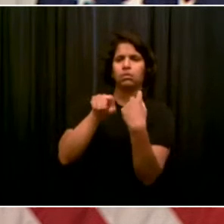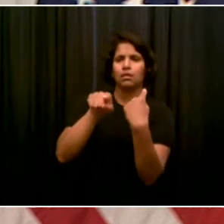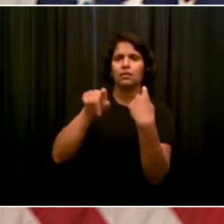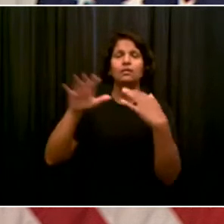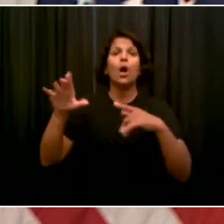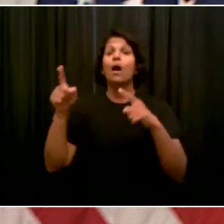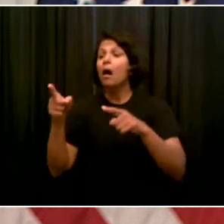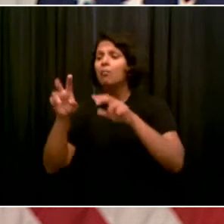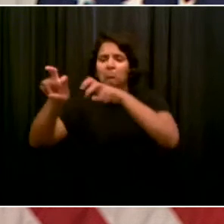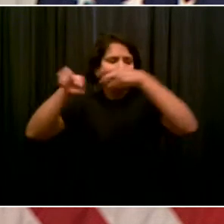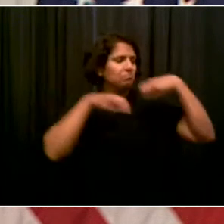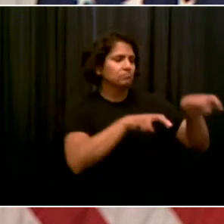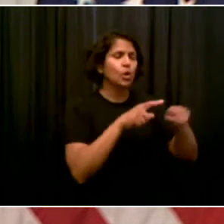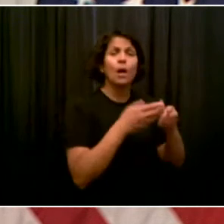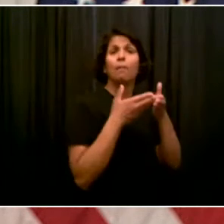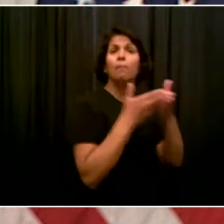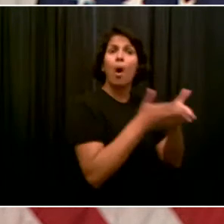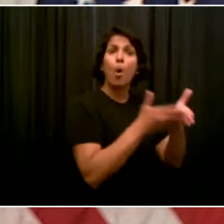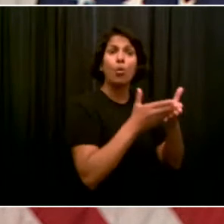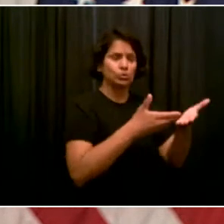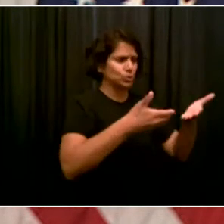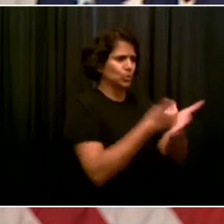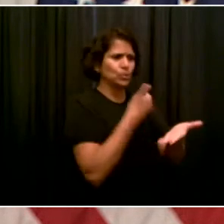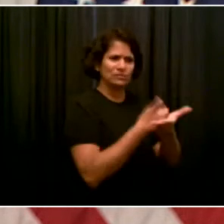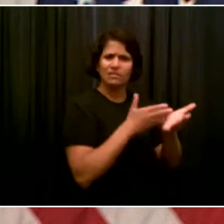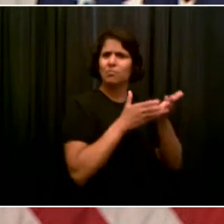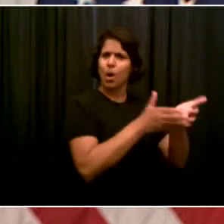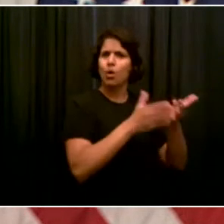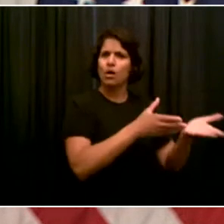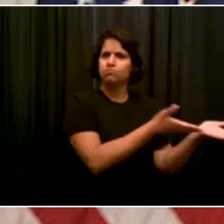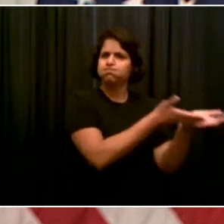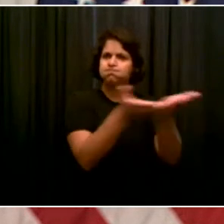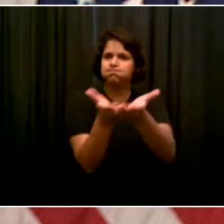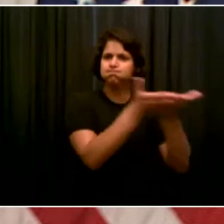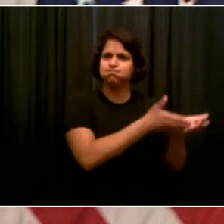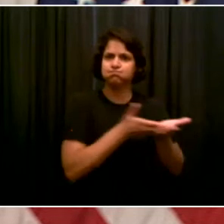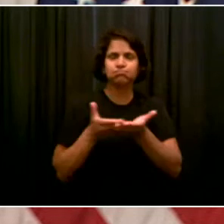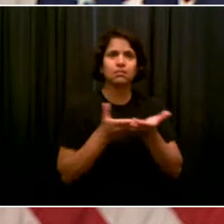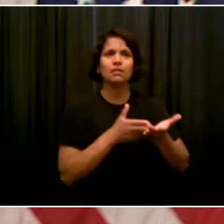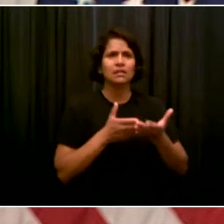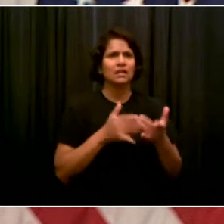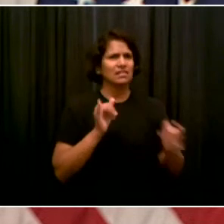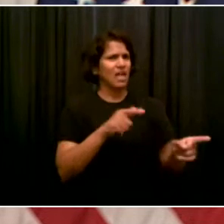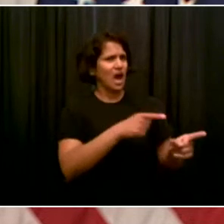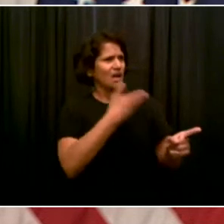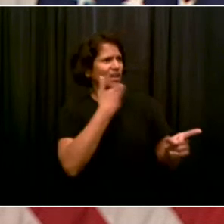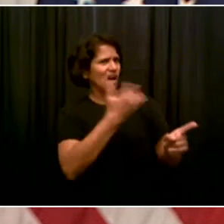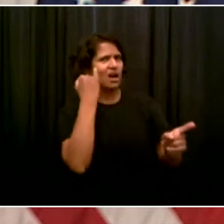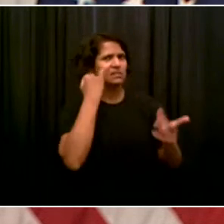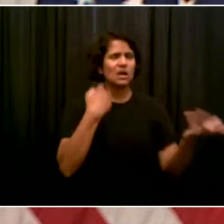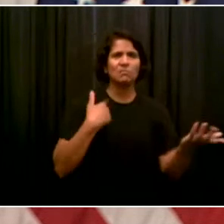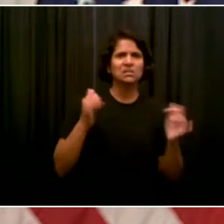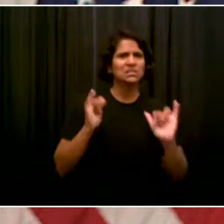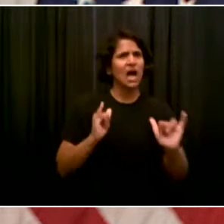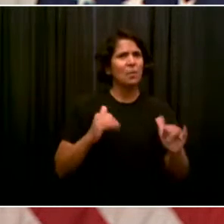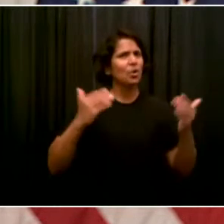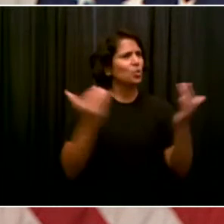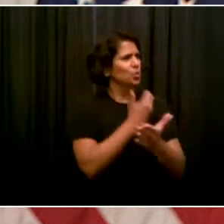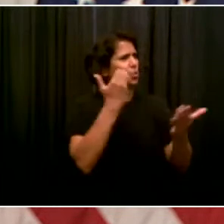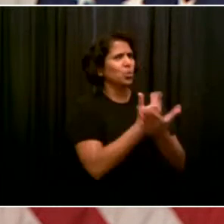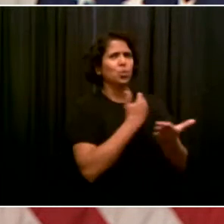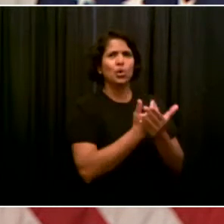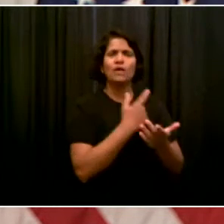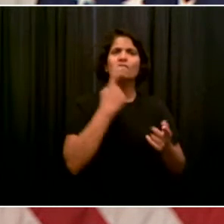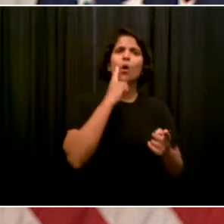freight for large diesel trucks. Between e-commerce and the pandemic, our freight demands have continued to grow, and